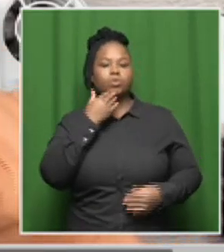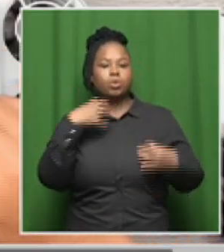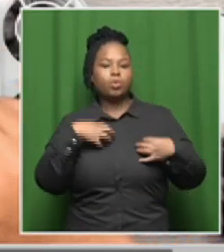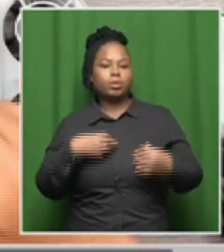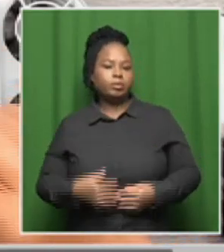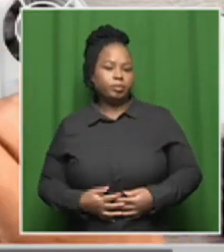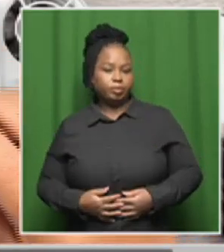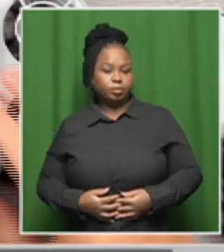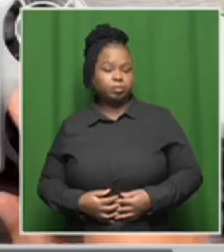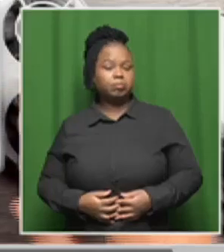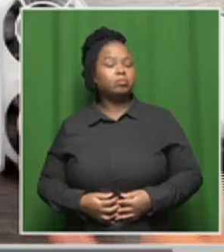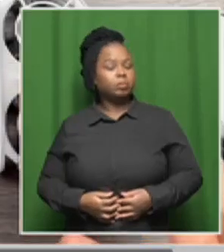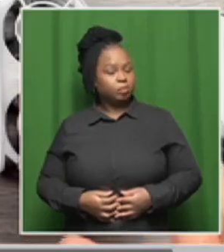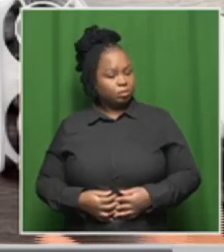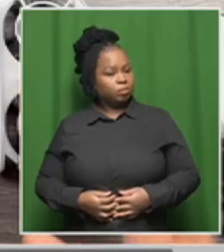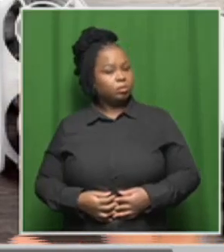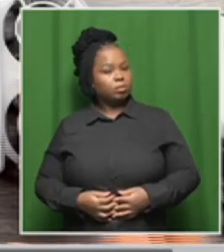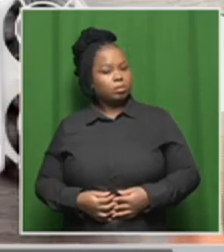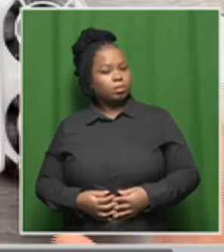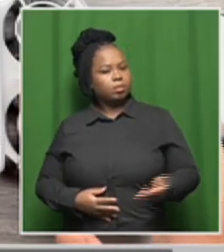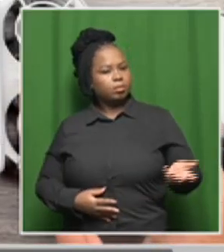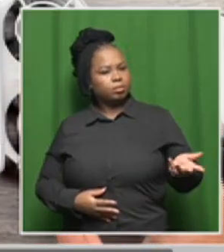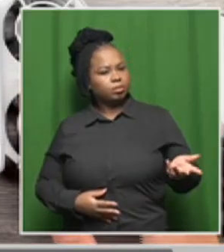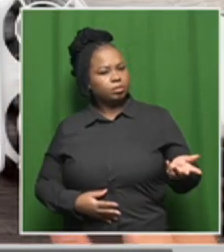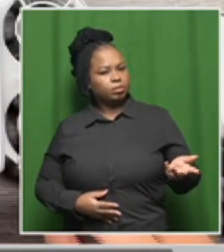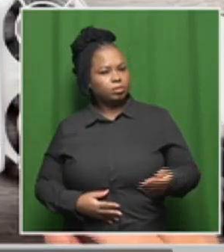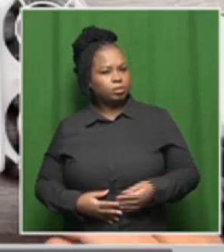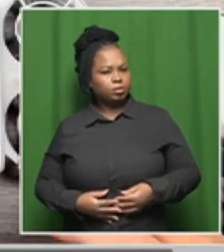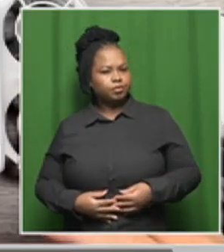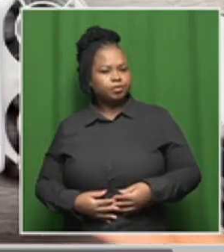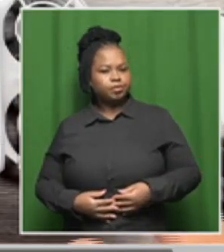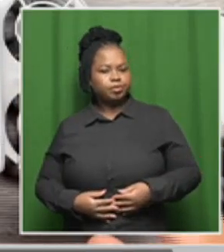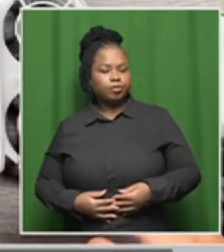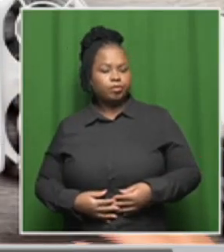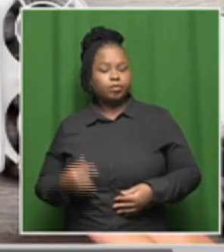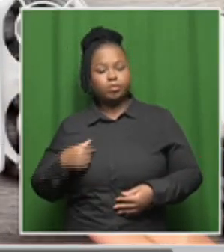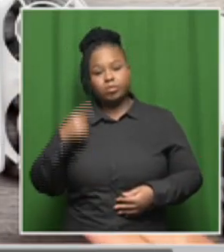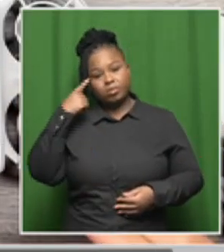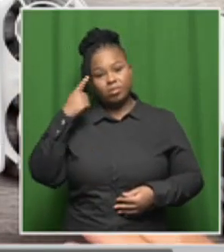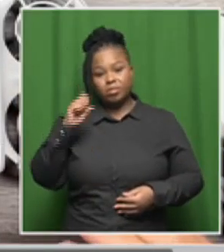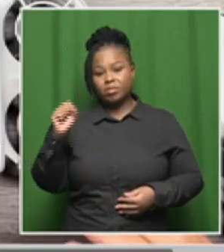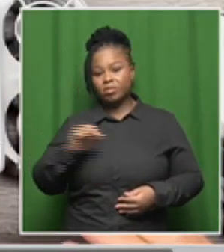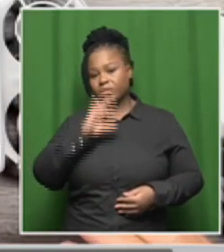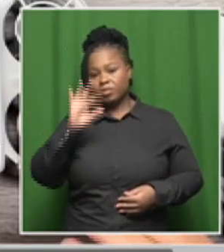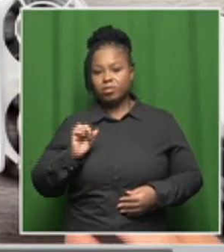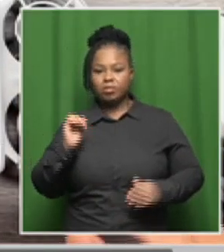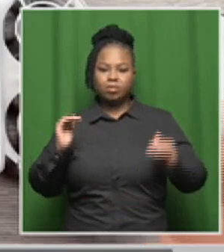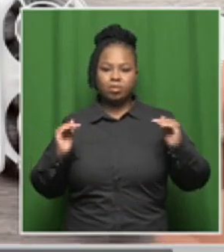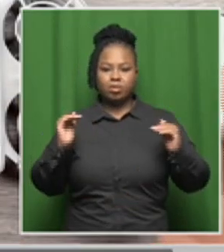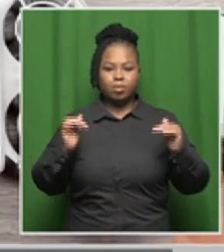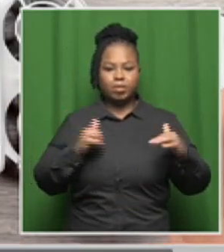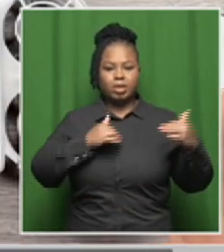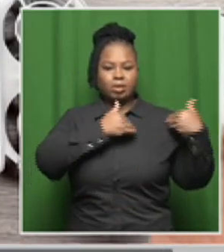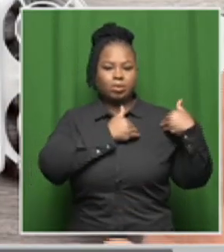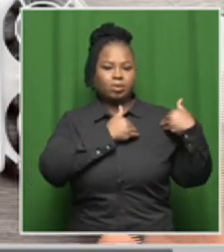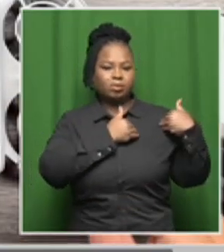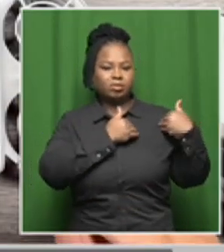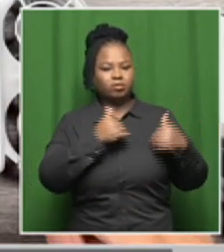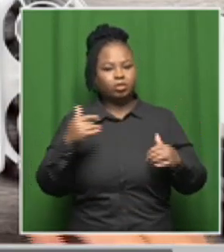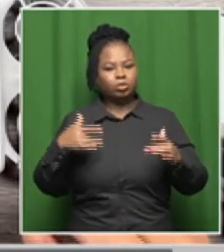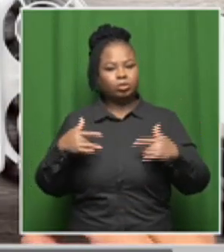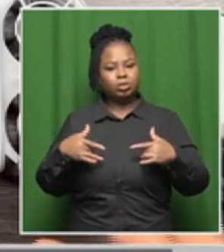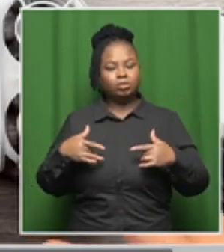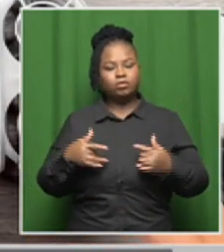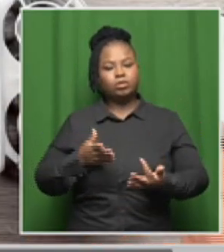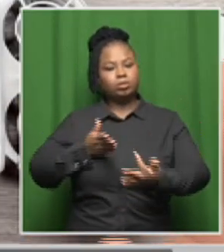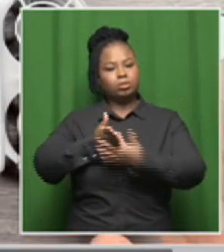very big thing. And the reality, though, is I suppose South Africa balancing security concerns with the need for accessible